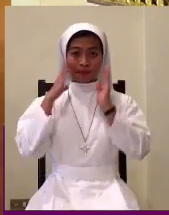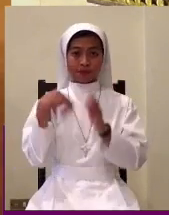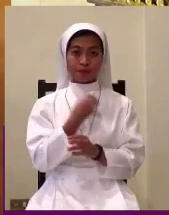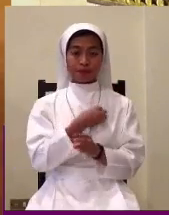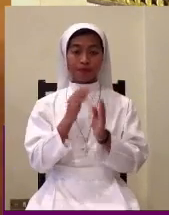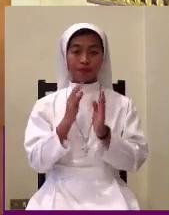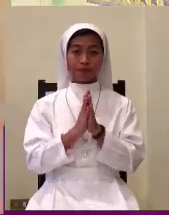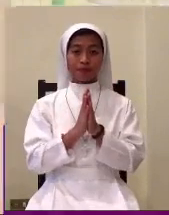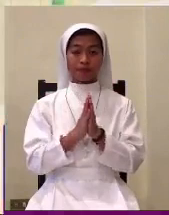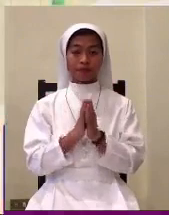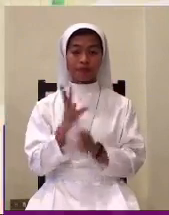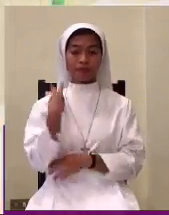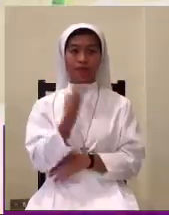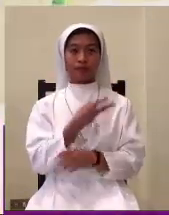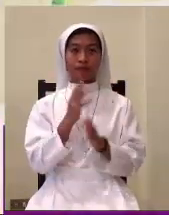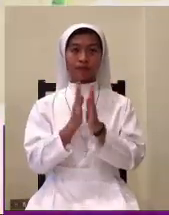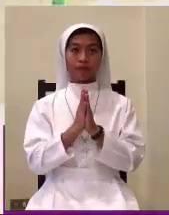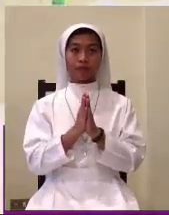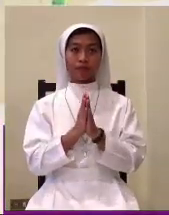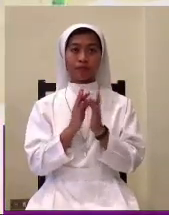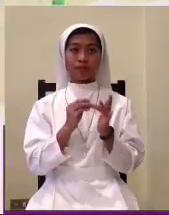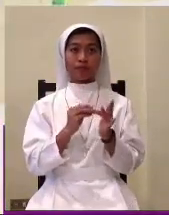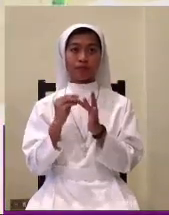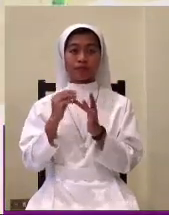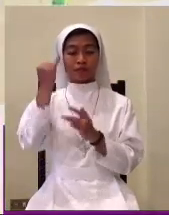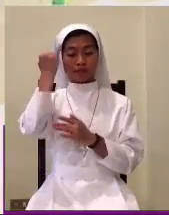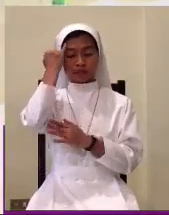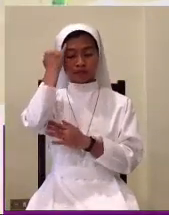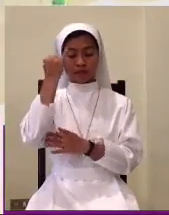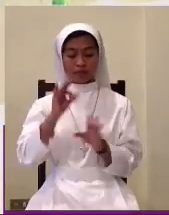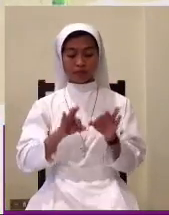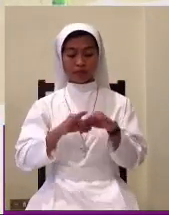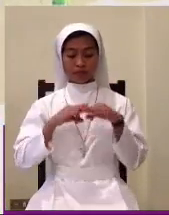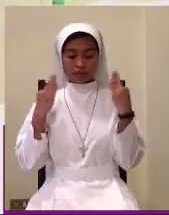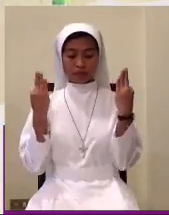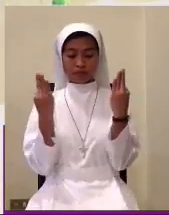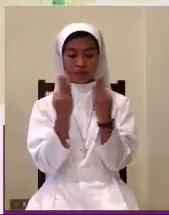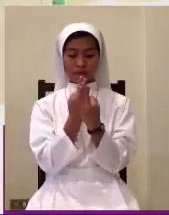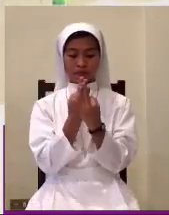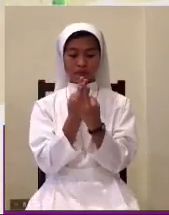pray for our personal intentions and family concerns.